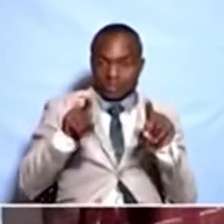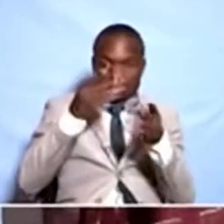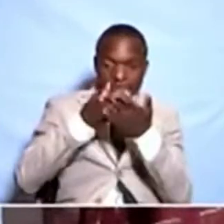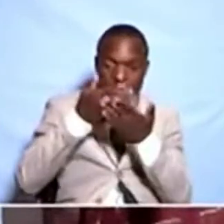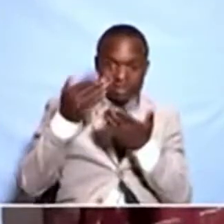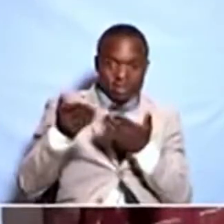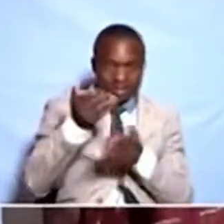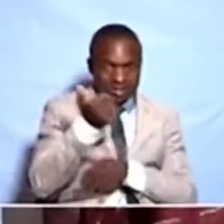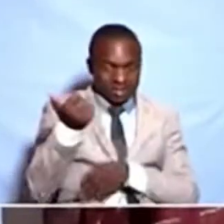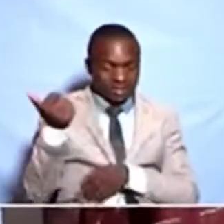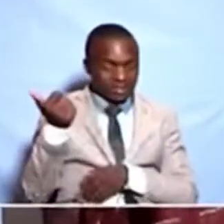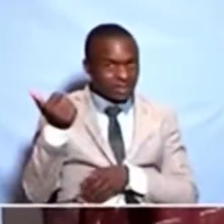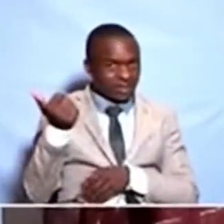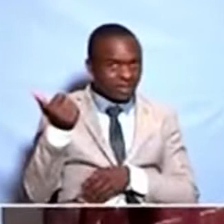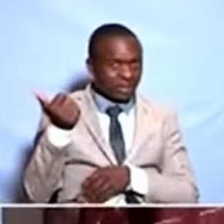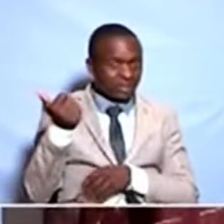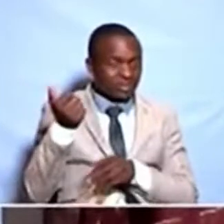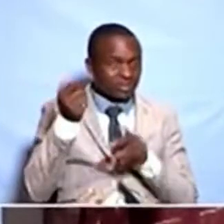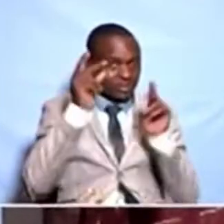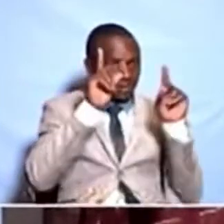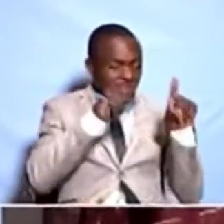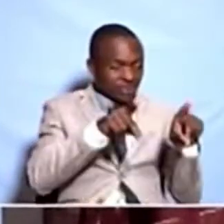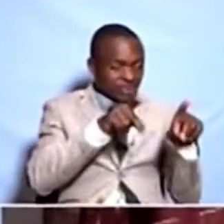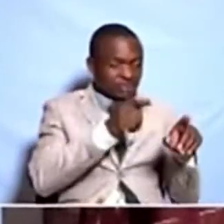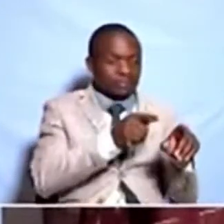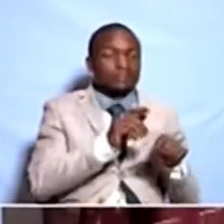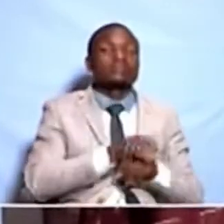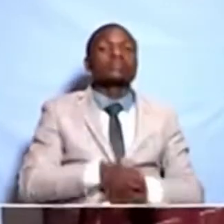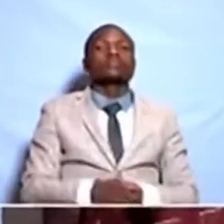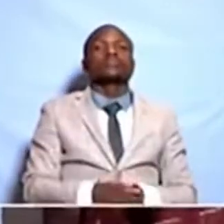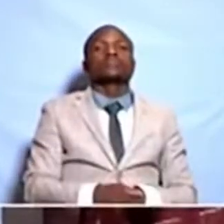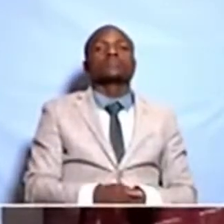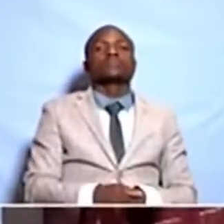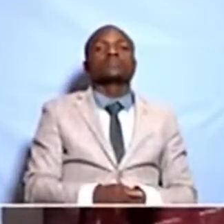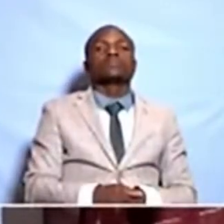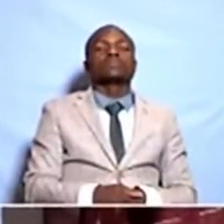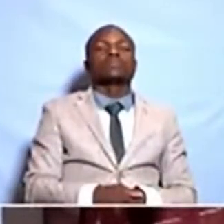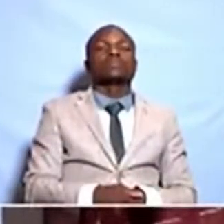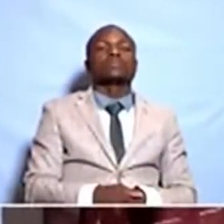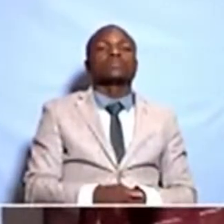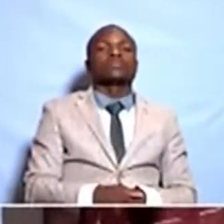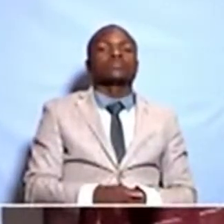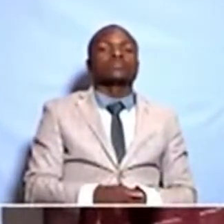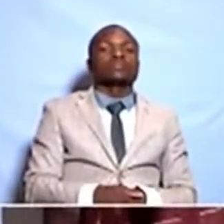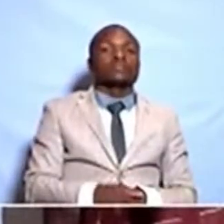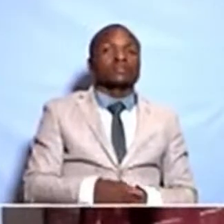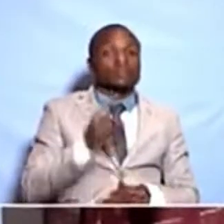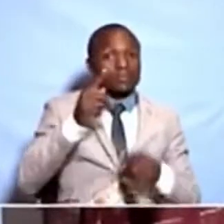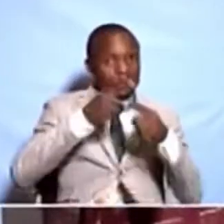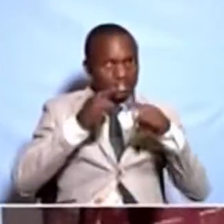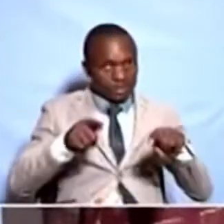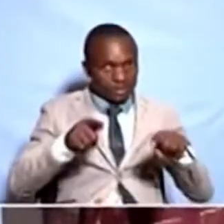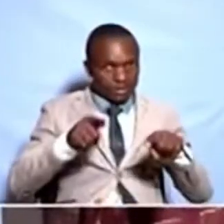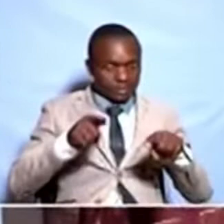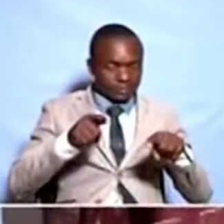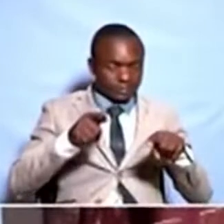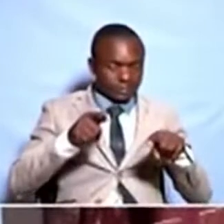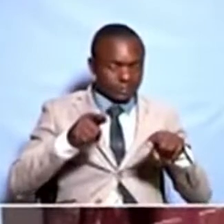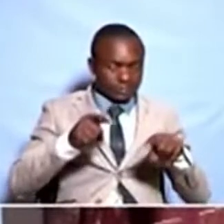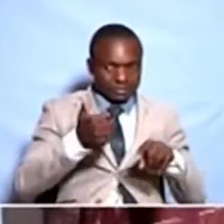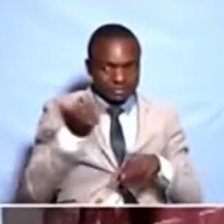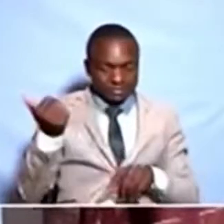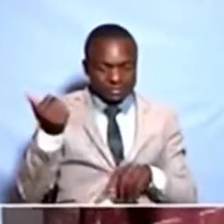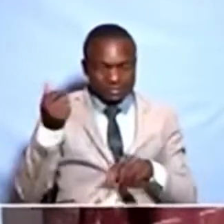from another person, and then it so happened that along the way the other